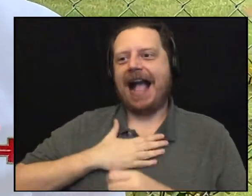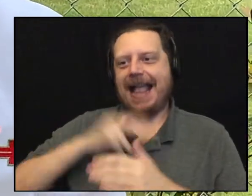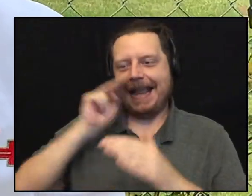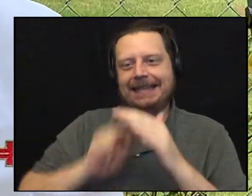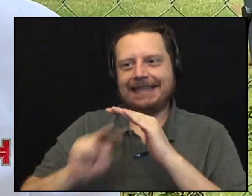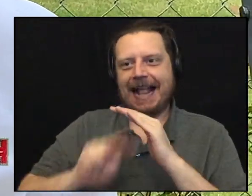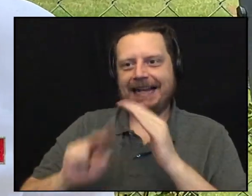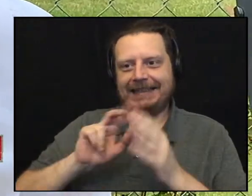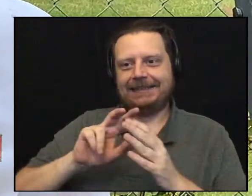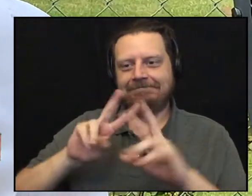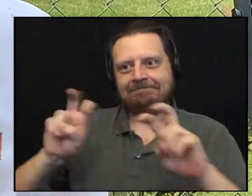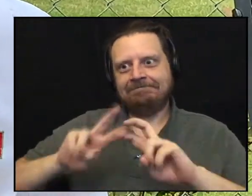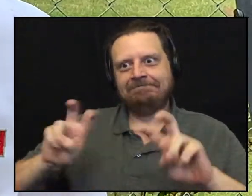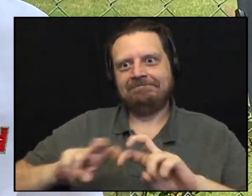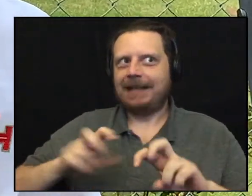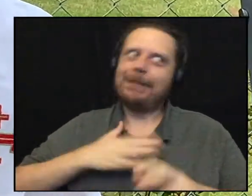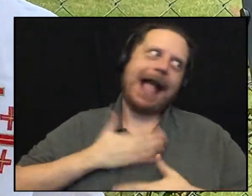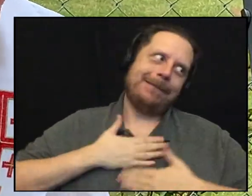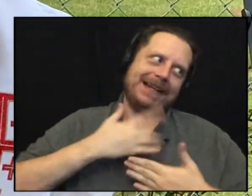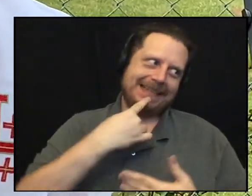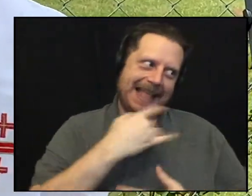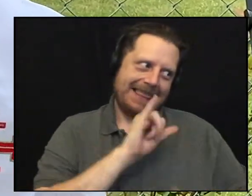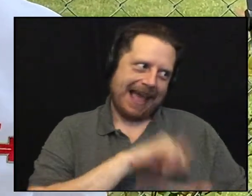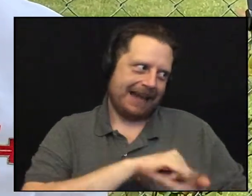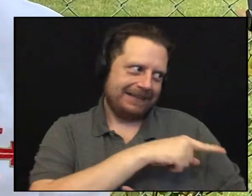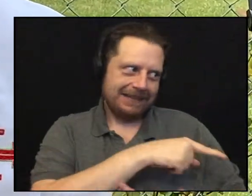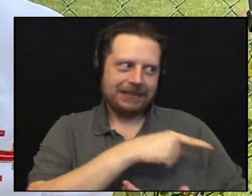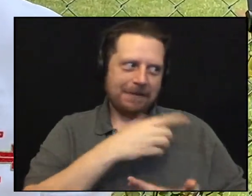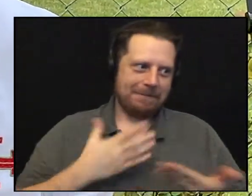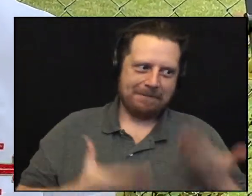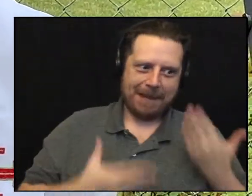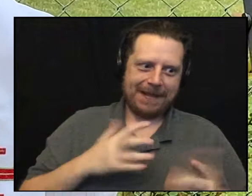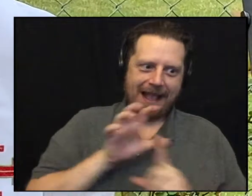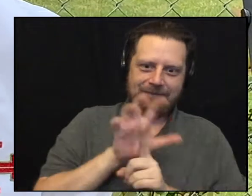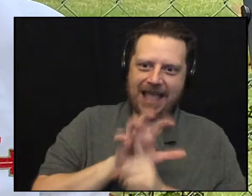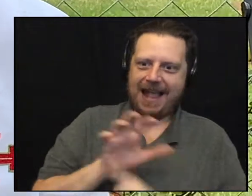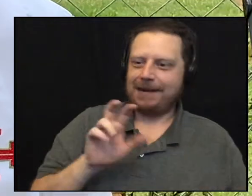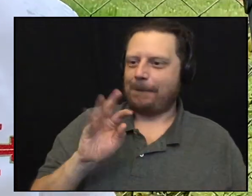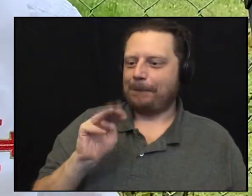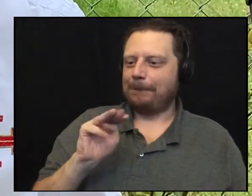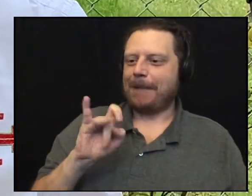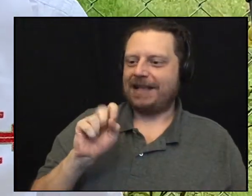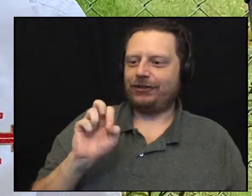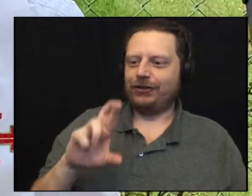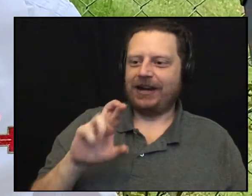say. I think Lady may be a fan of Meister Eckhart also.